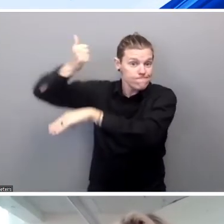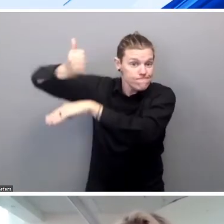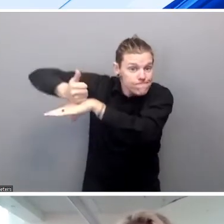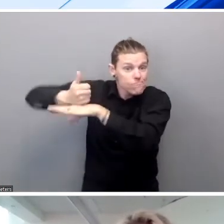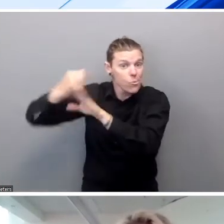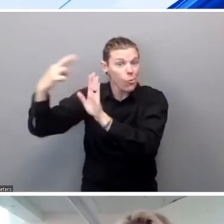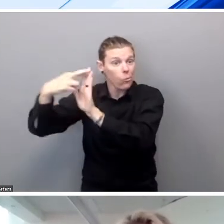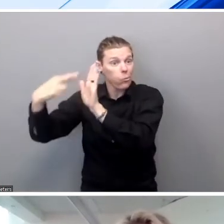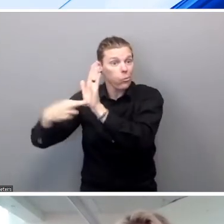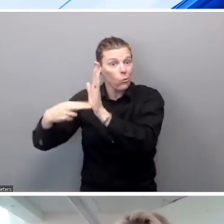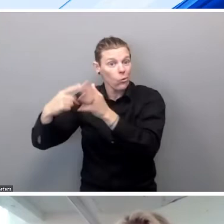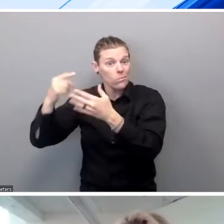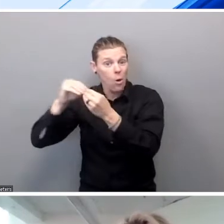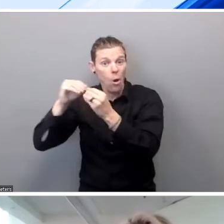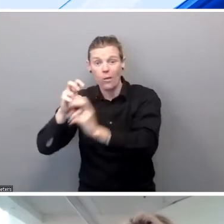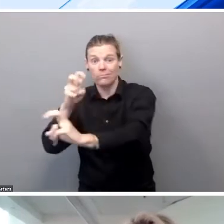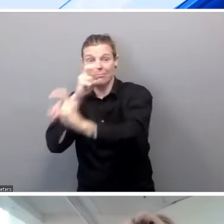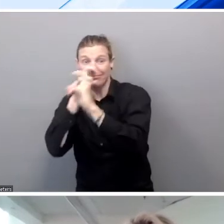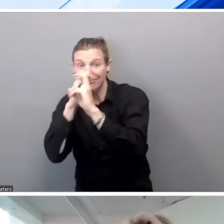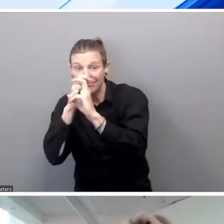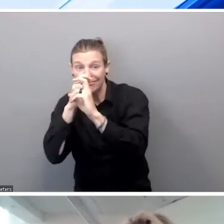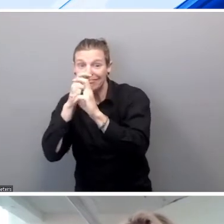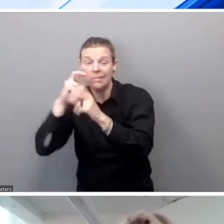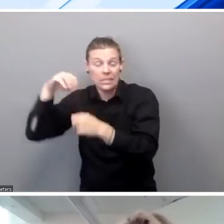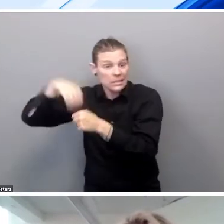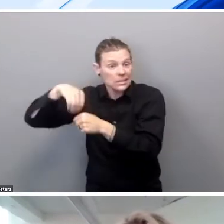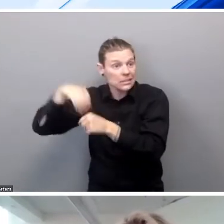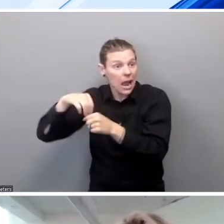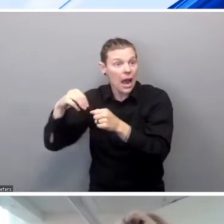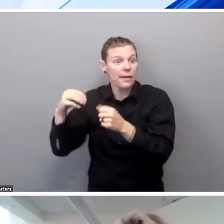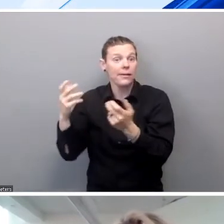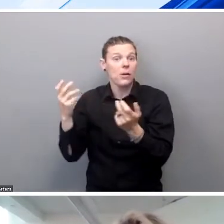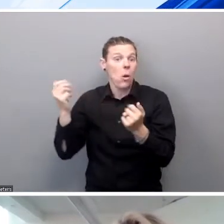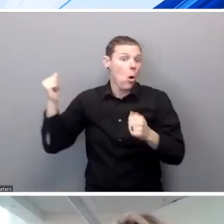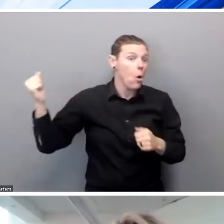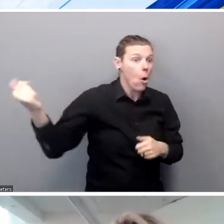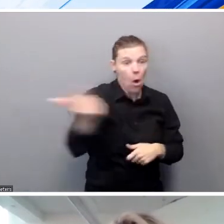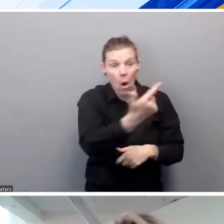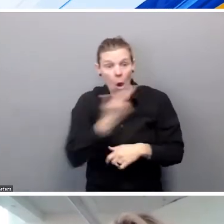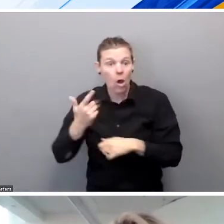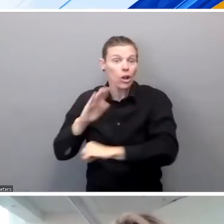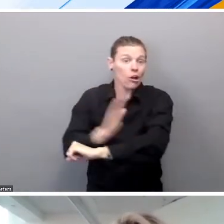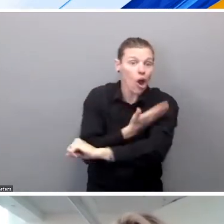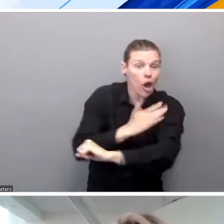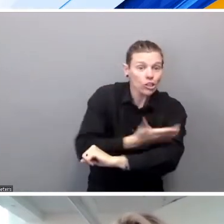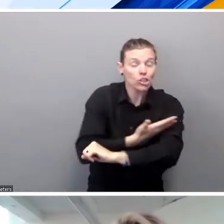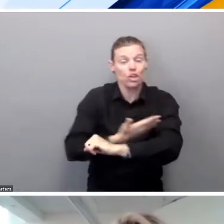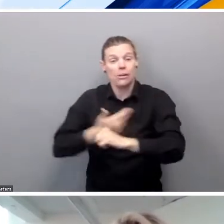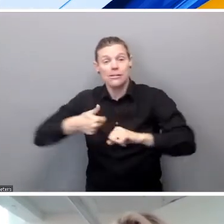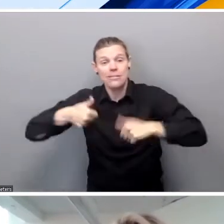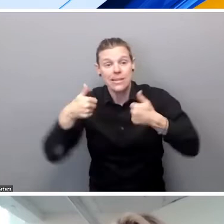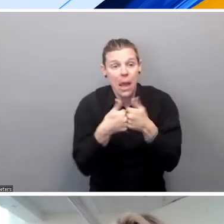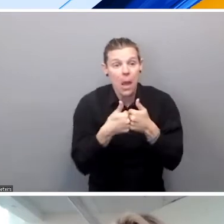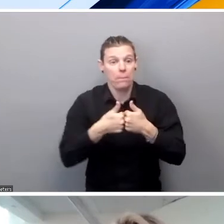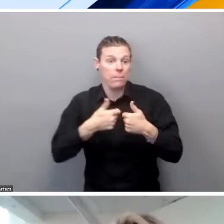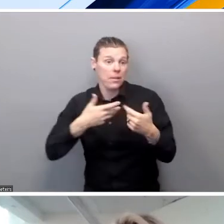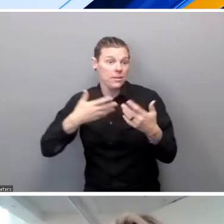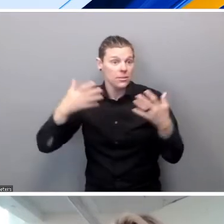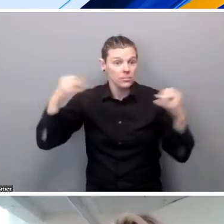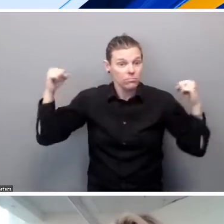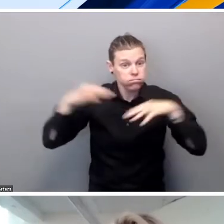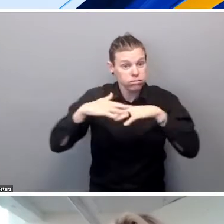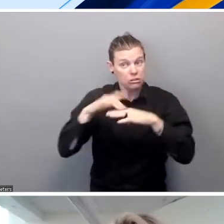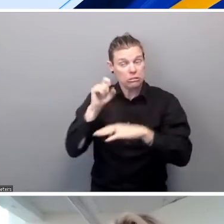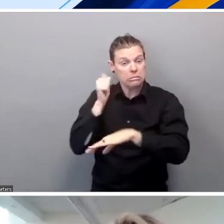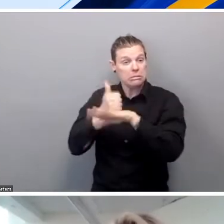all indoor venues or all restaurants or all concerts or be set up that way? And I don't know